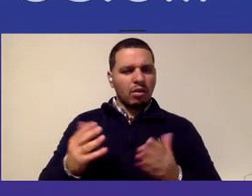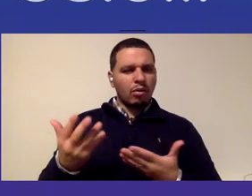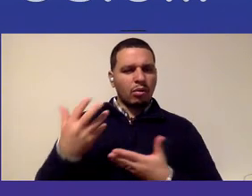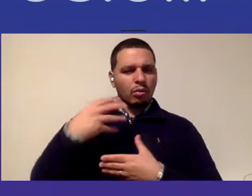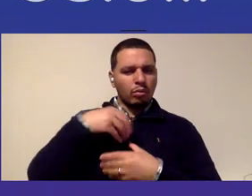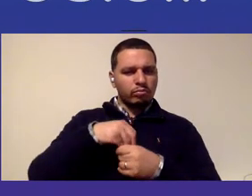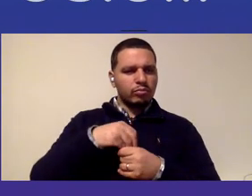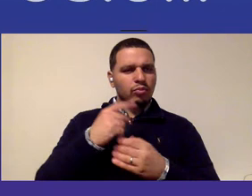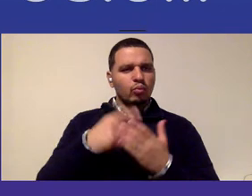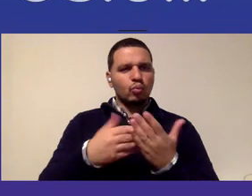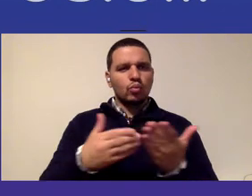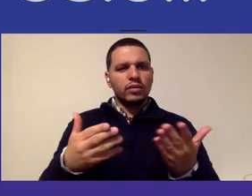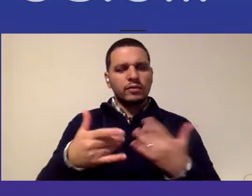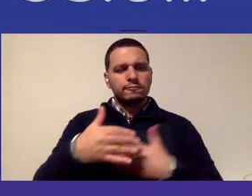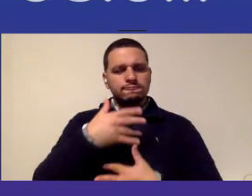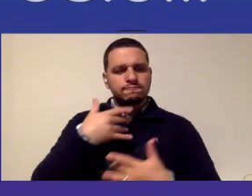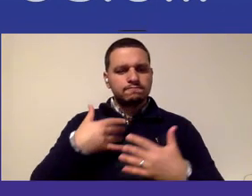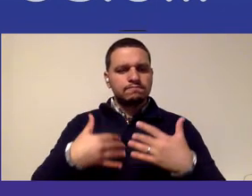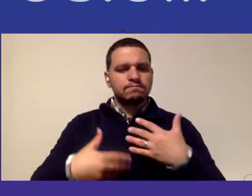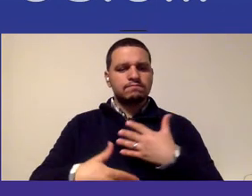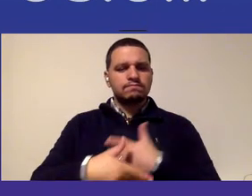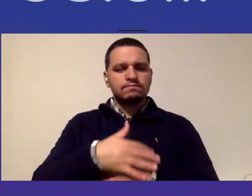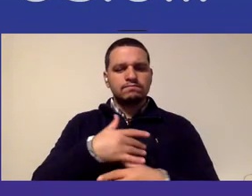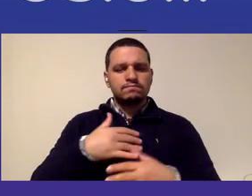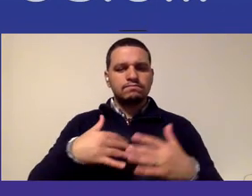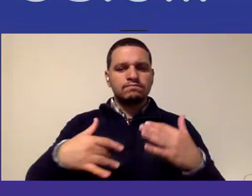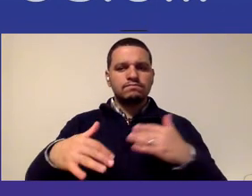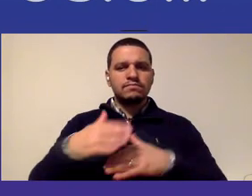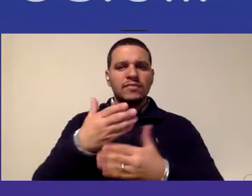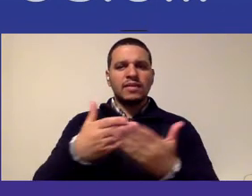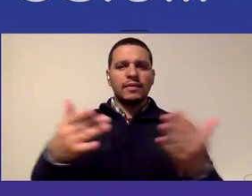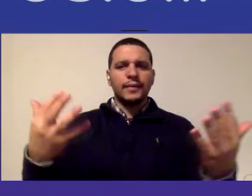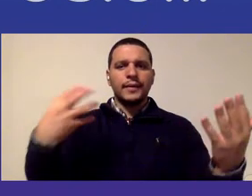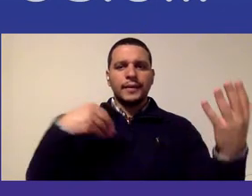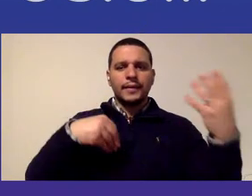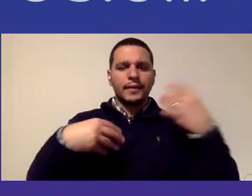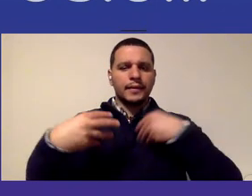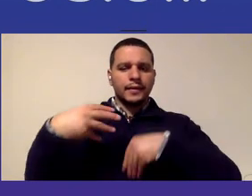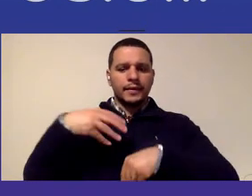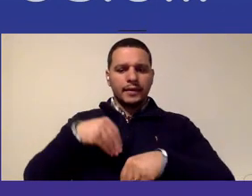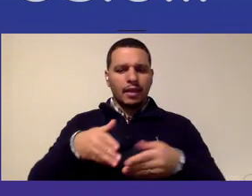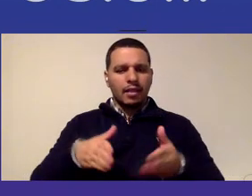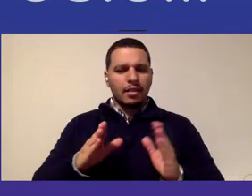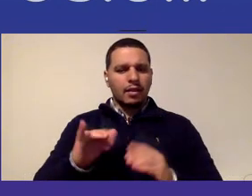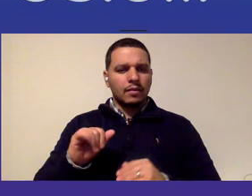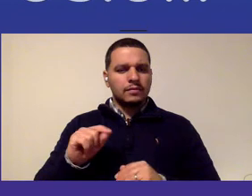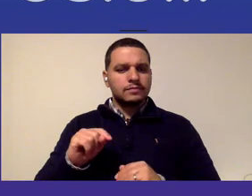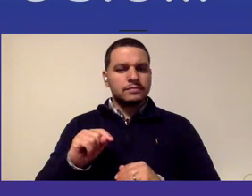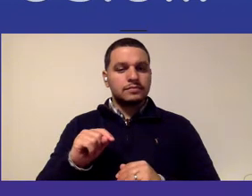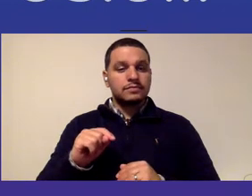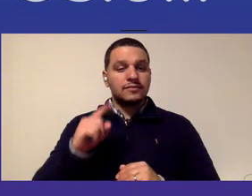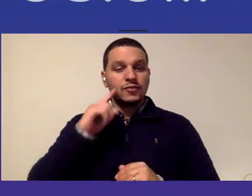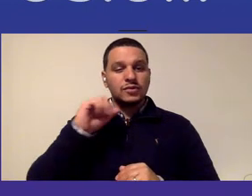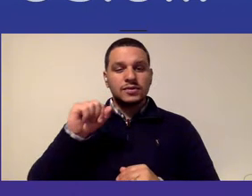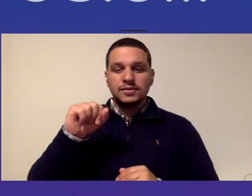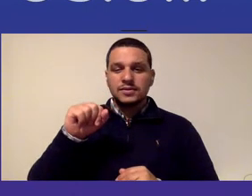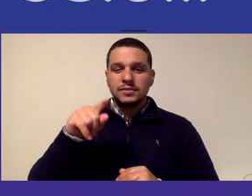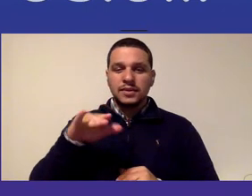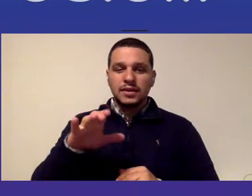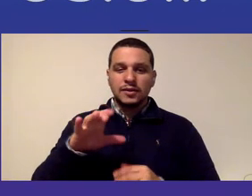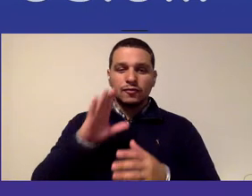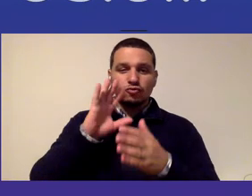to move, allowing space for things to come in this evening, allowing space for things to release.